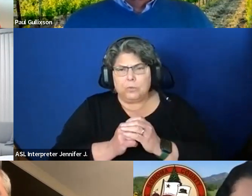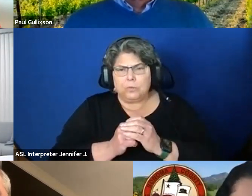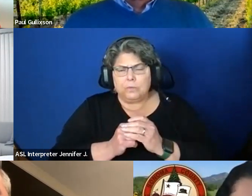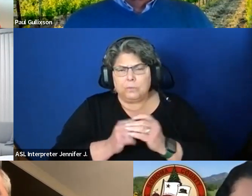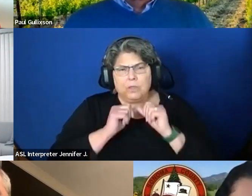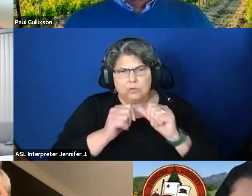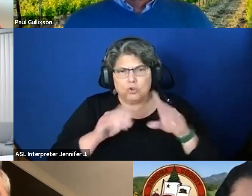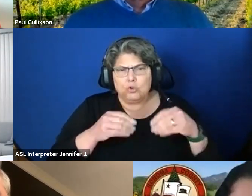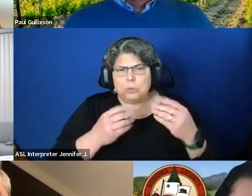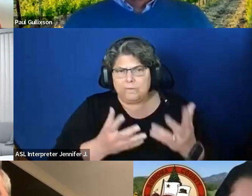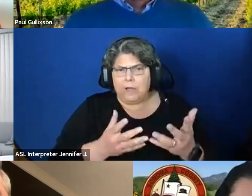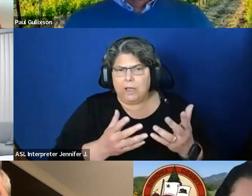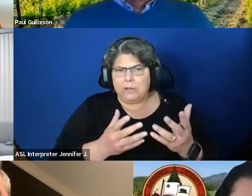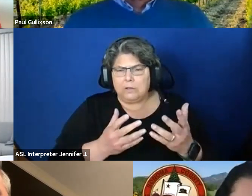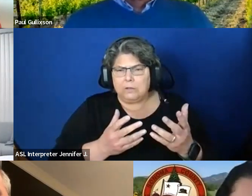continue to provide those